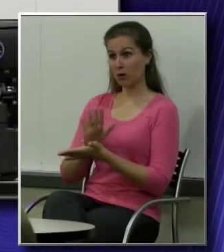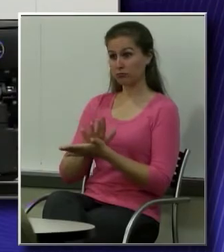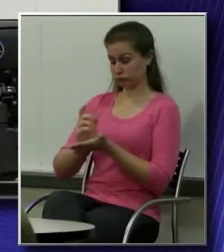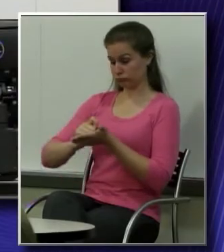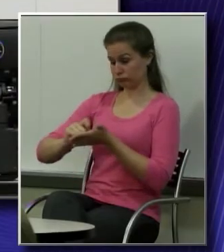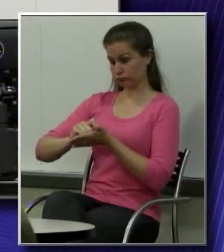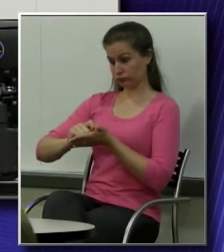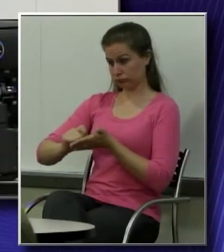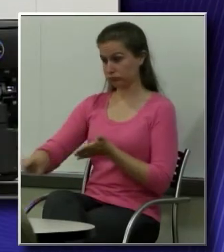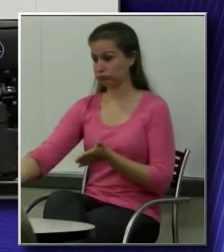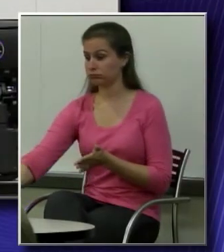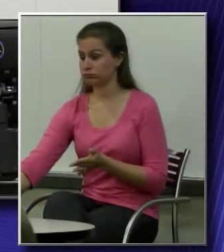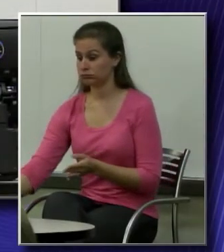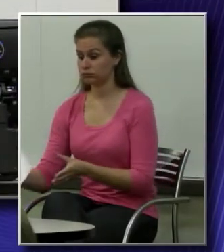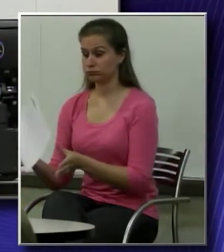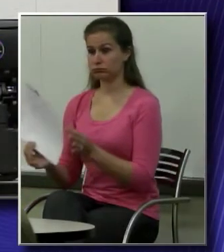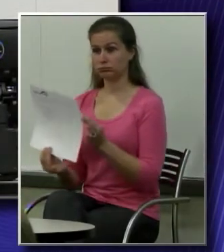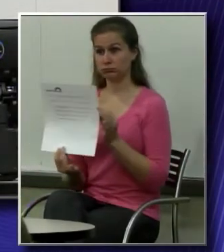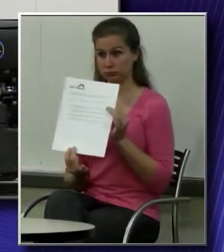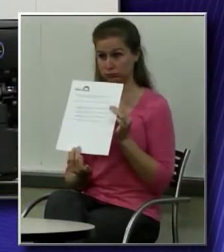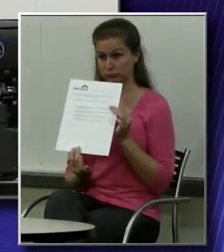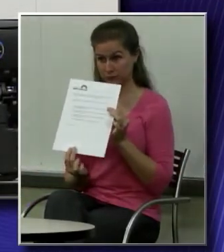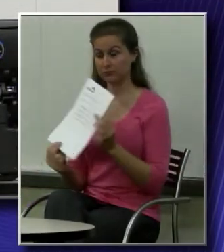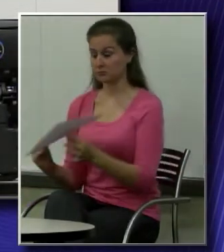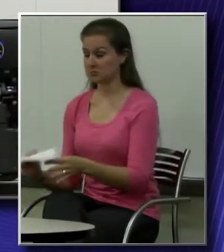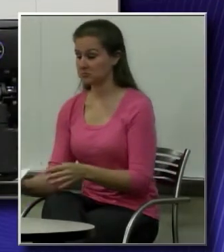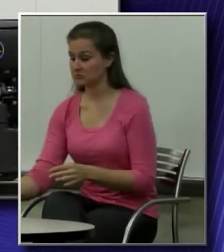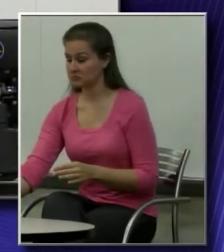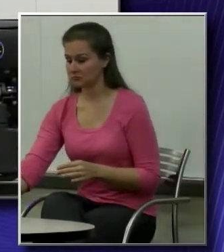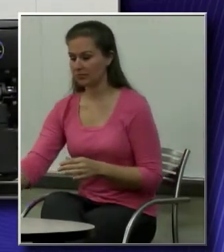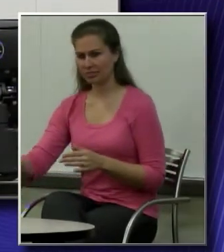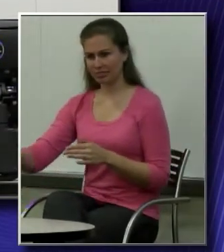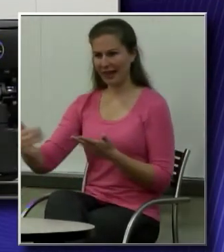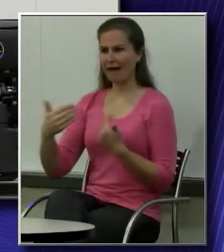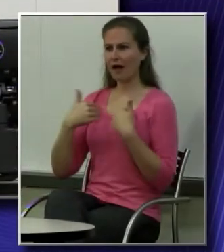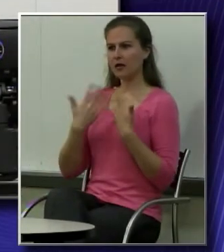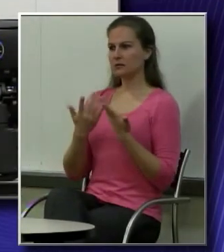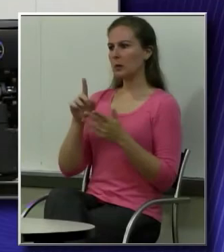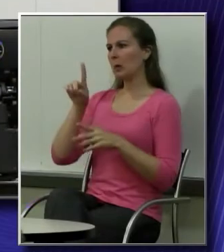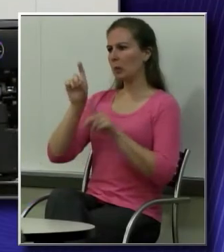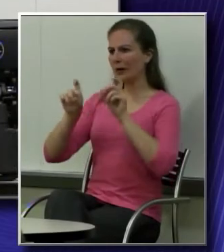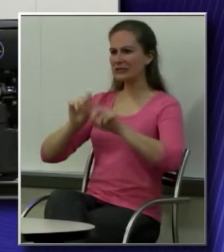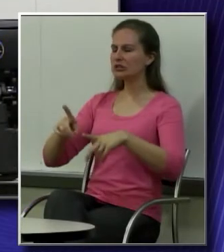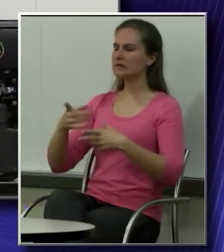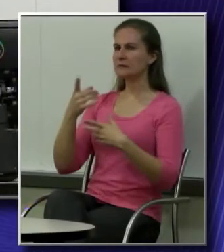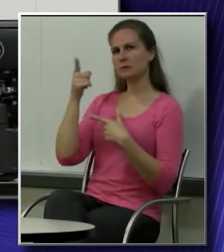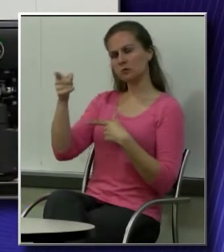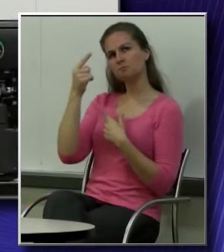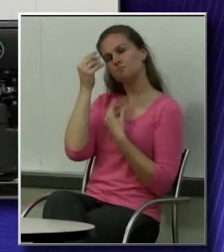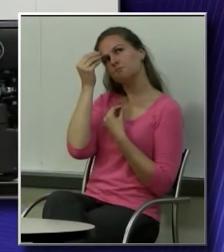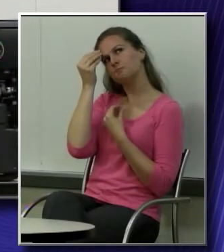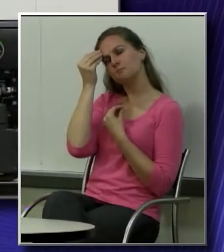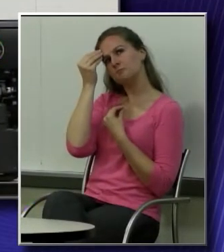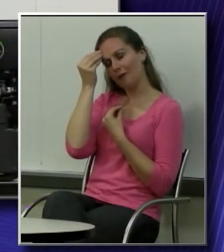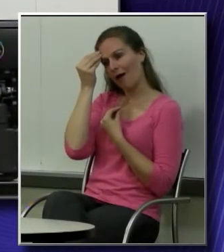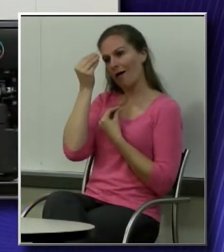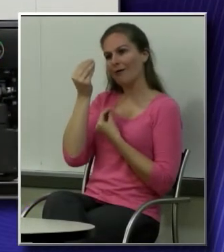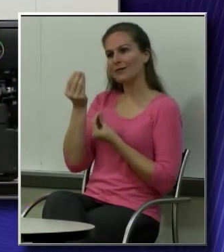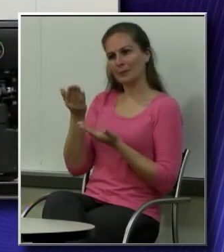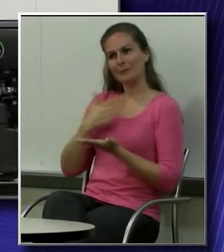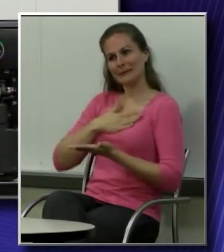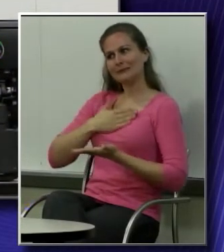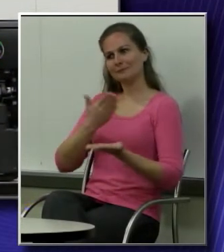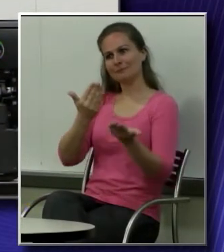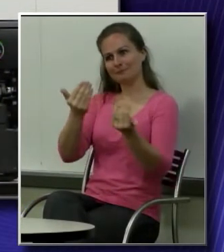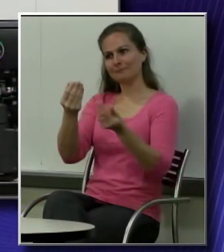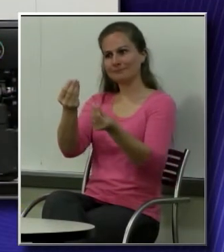card as you came into the session that has some question prompts on it. We'd love to have your responses.